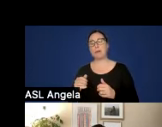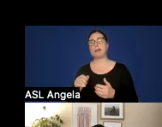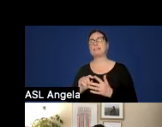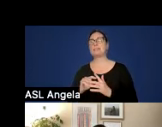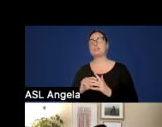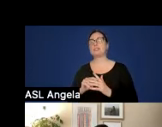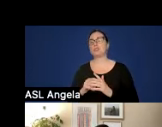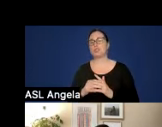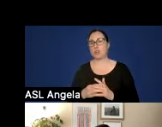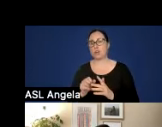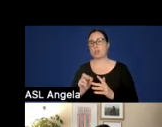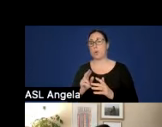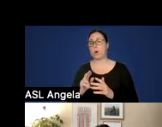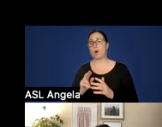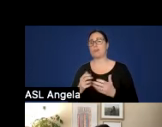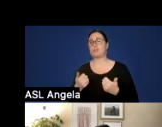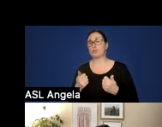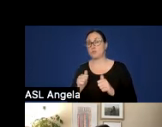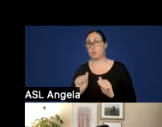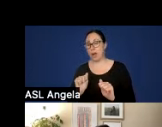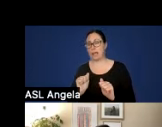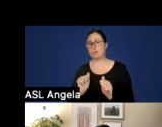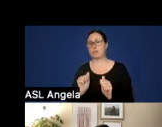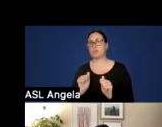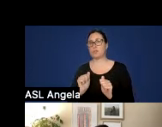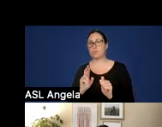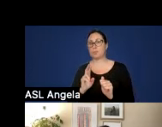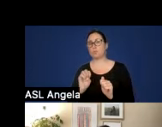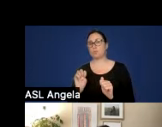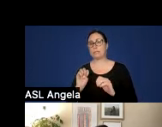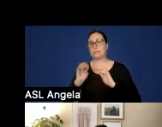re-regulate after that victimization.